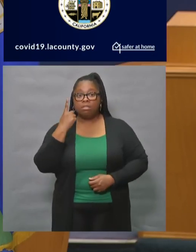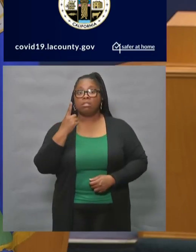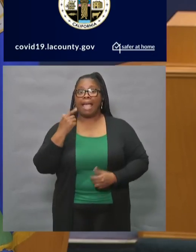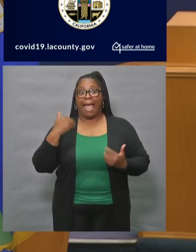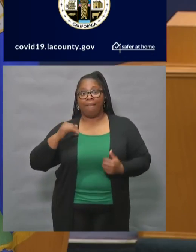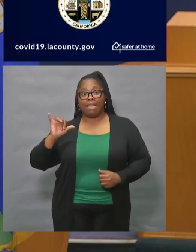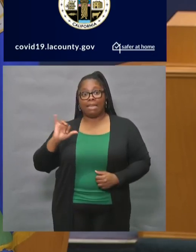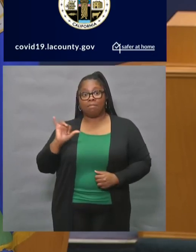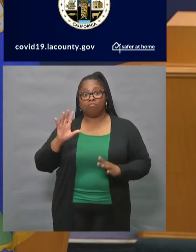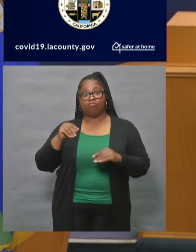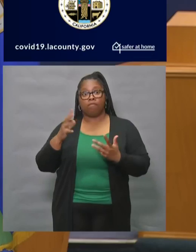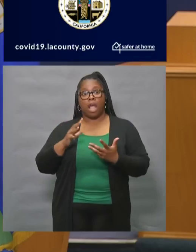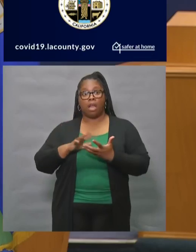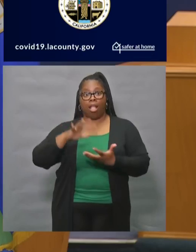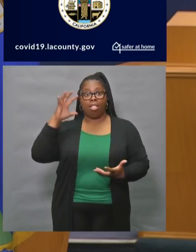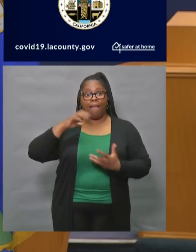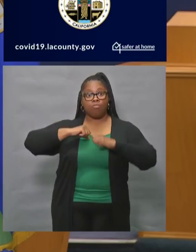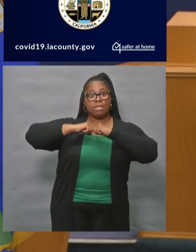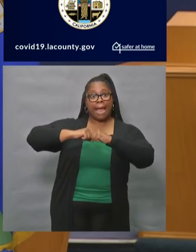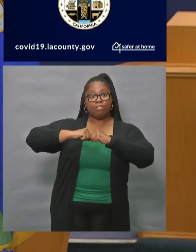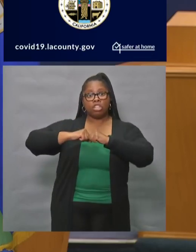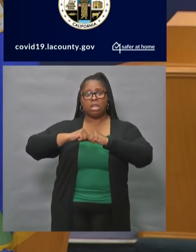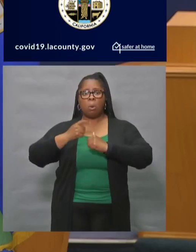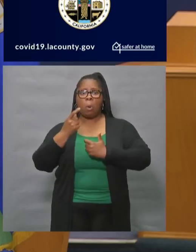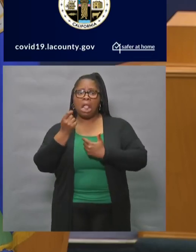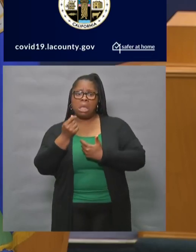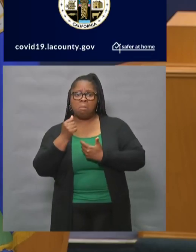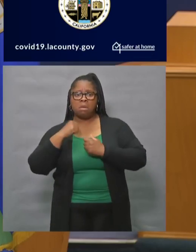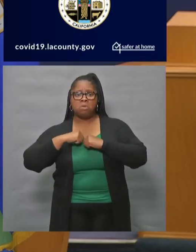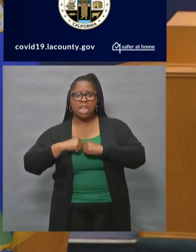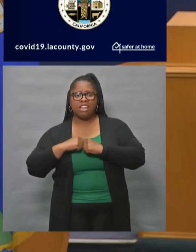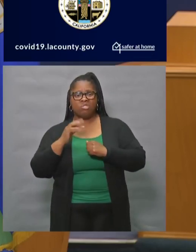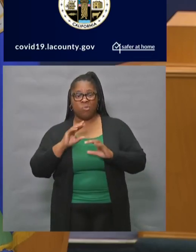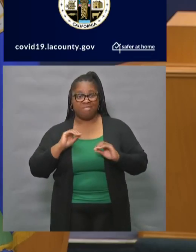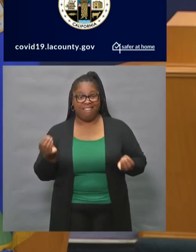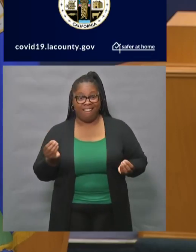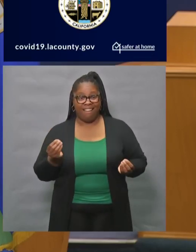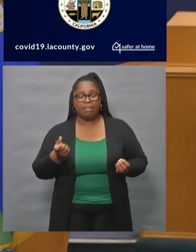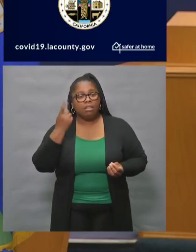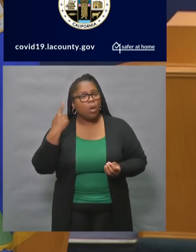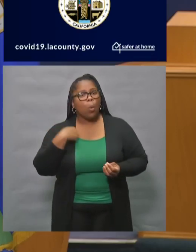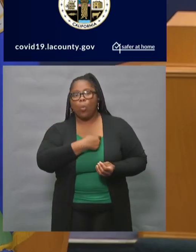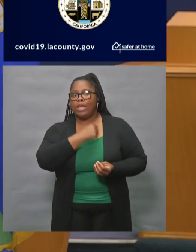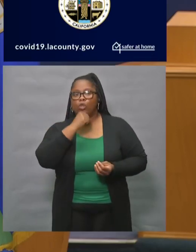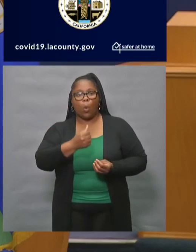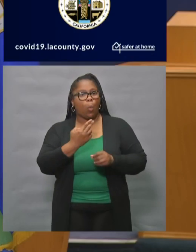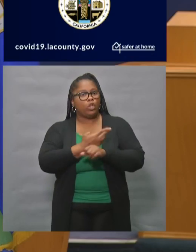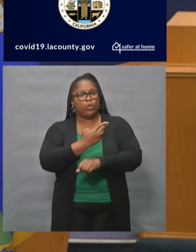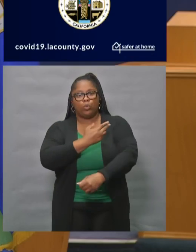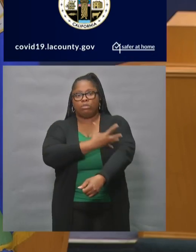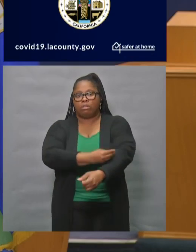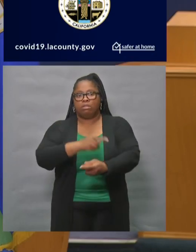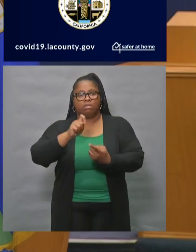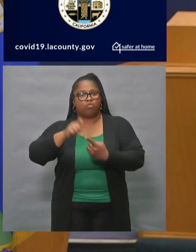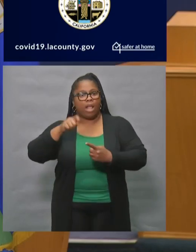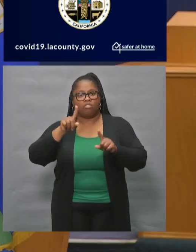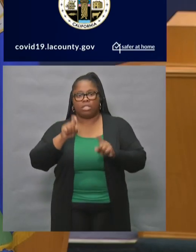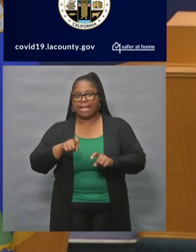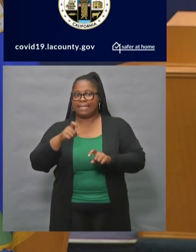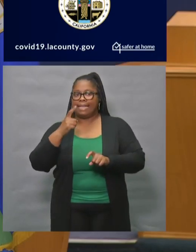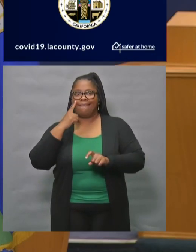protection or a little bit of protection or no protection at all, we would not use serology testing to determine sort of